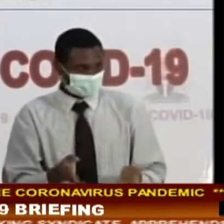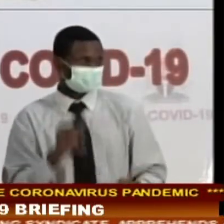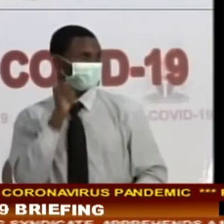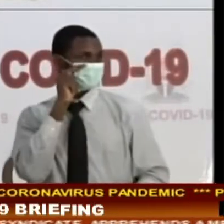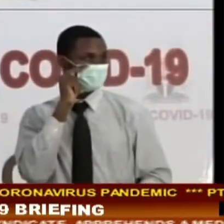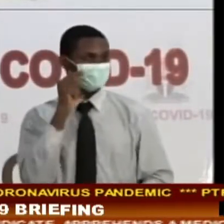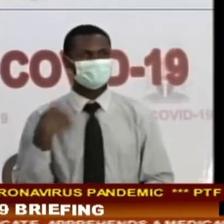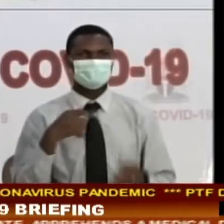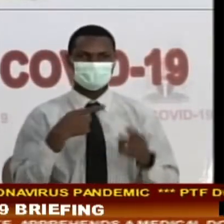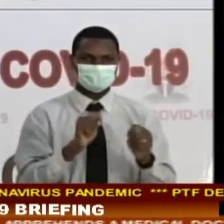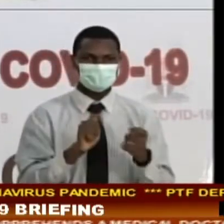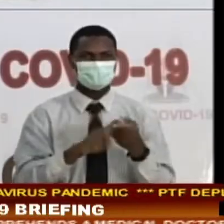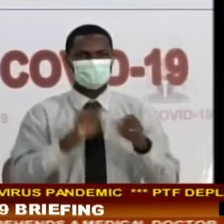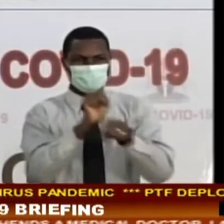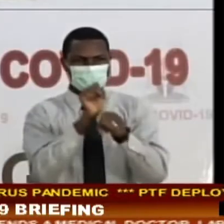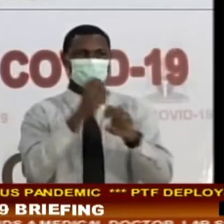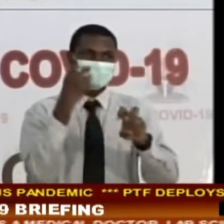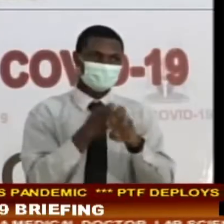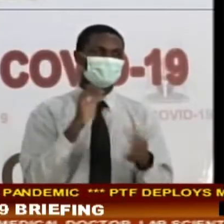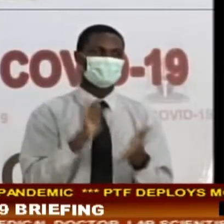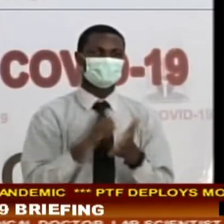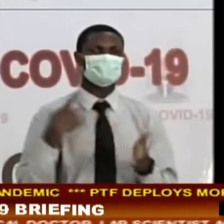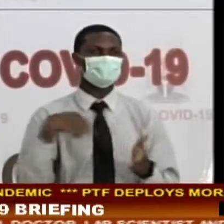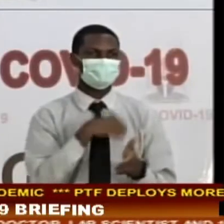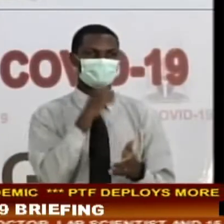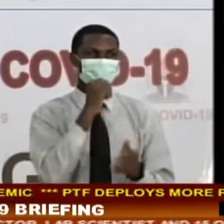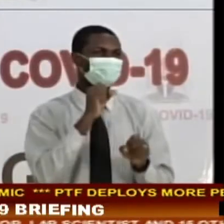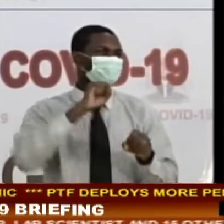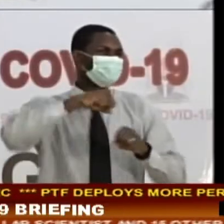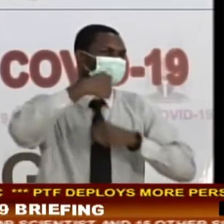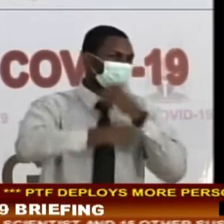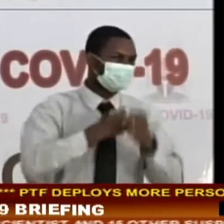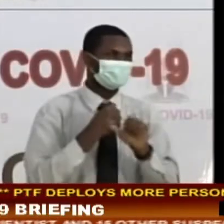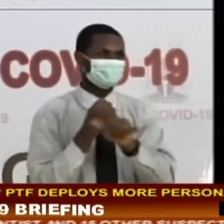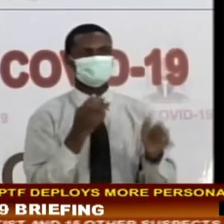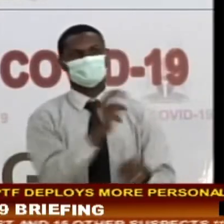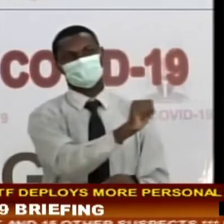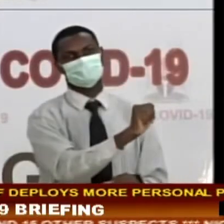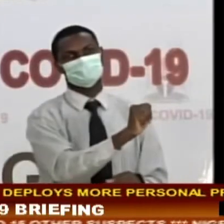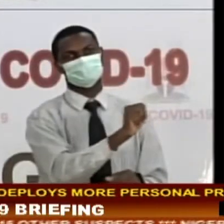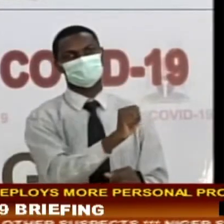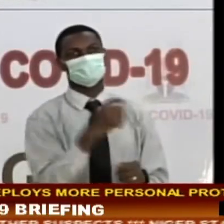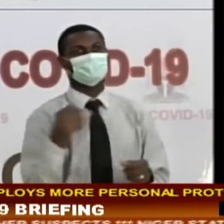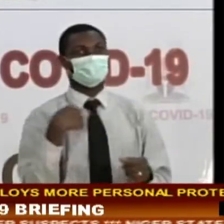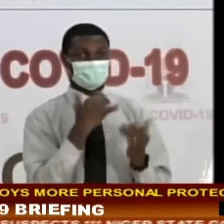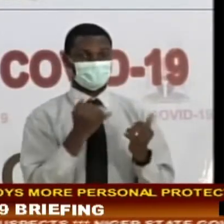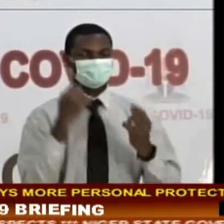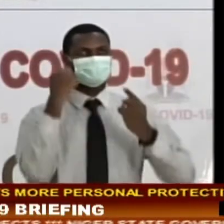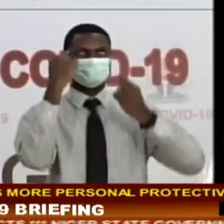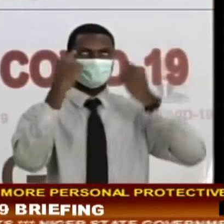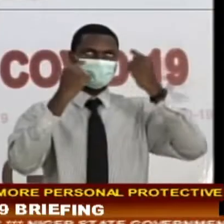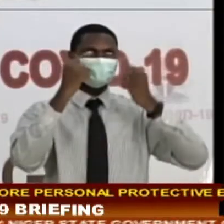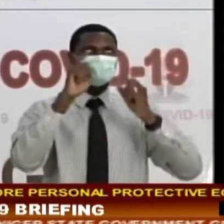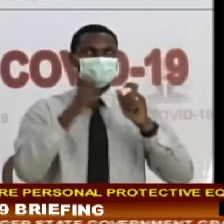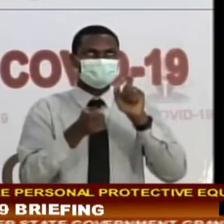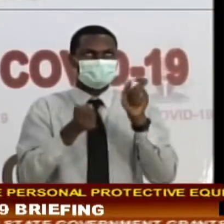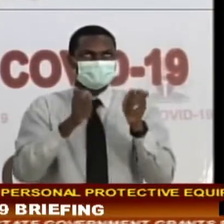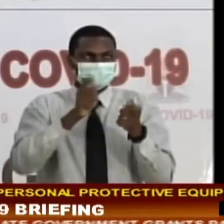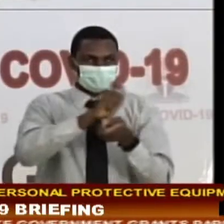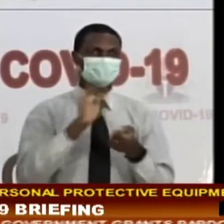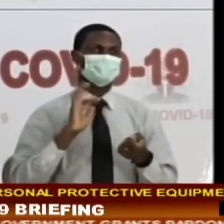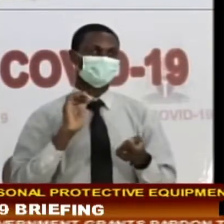to do and we're trying to do now so slowly we are rethinking our response at the Nigeria Center for Disease